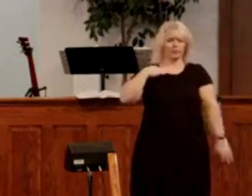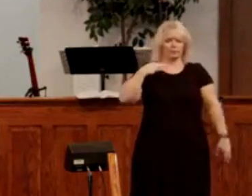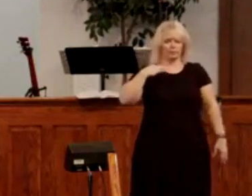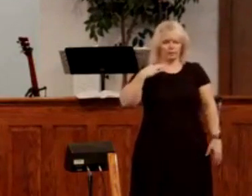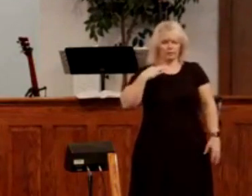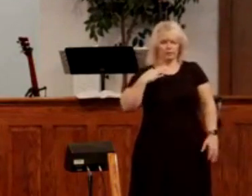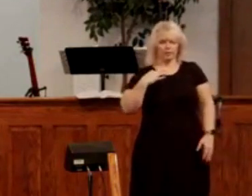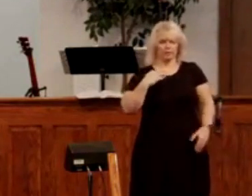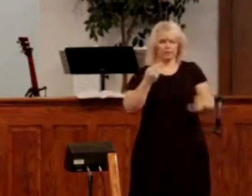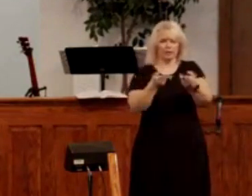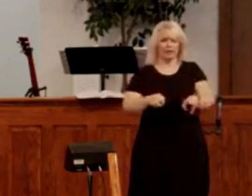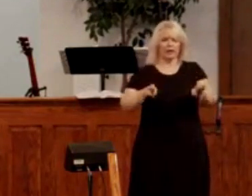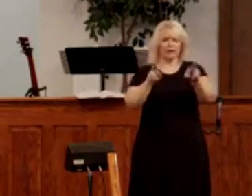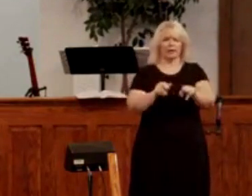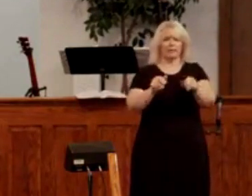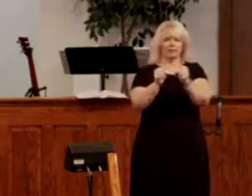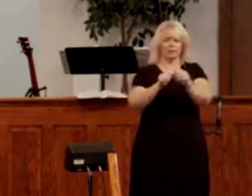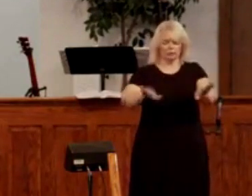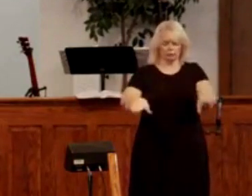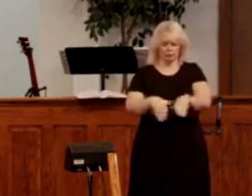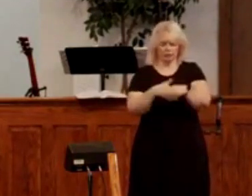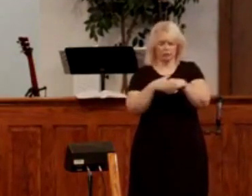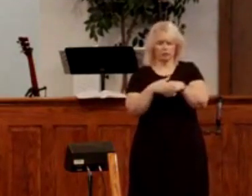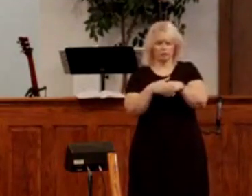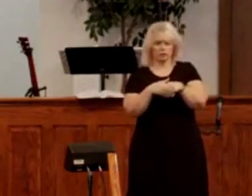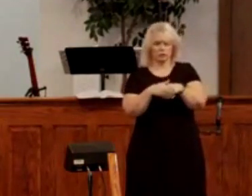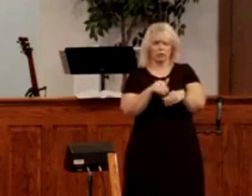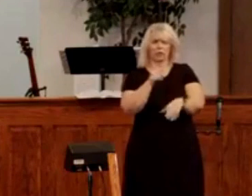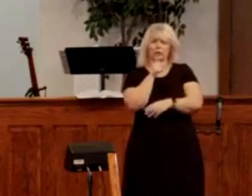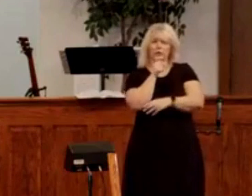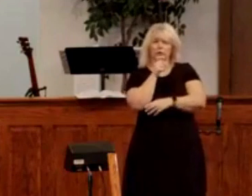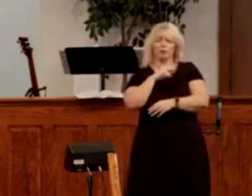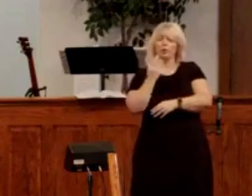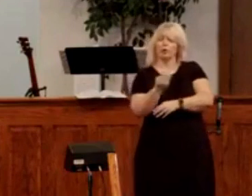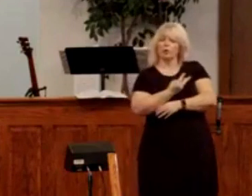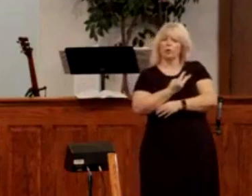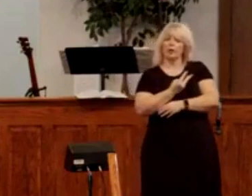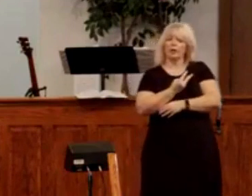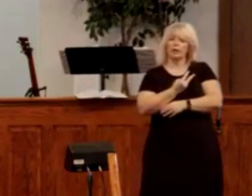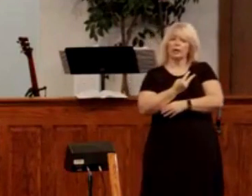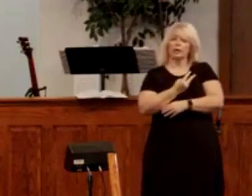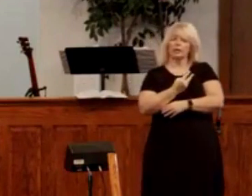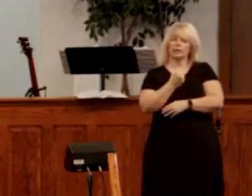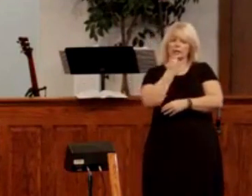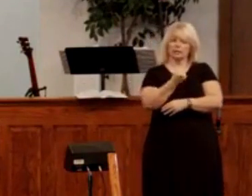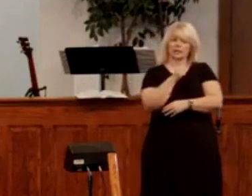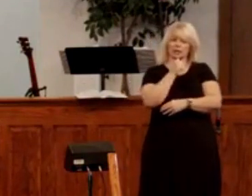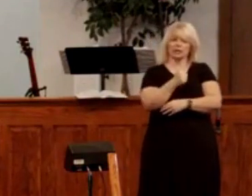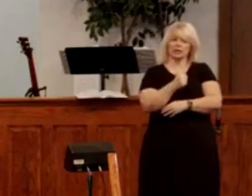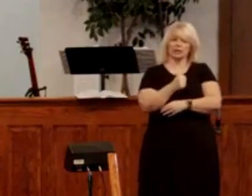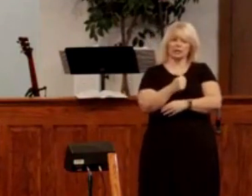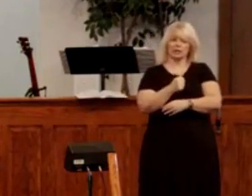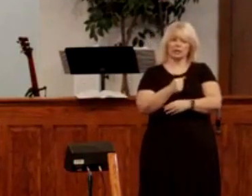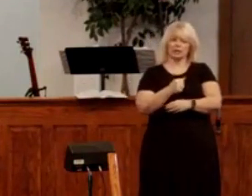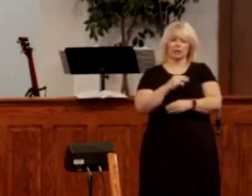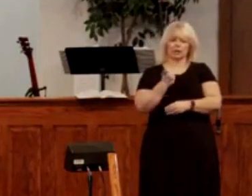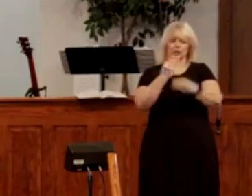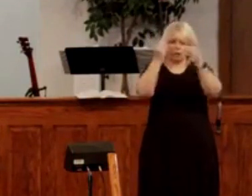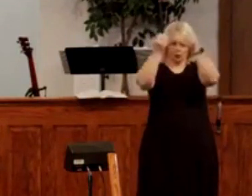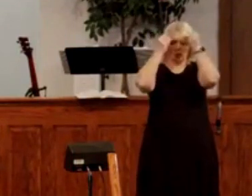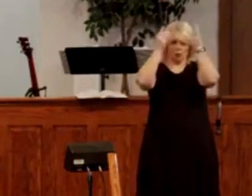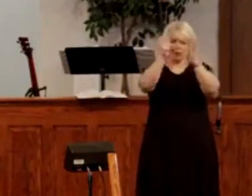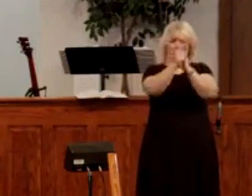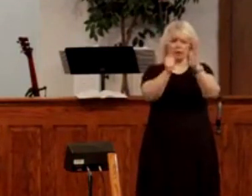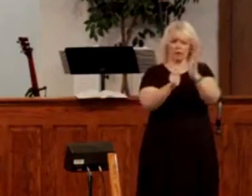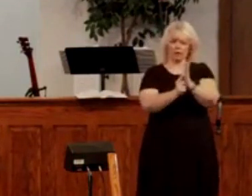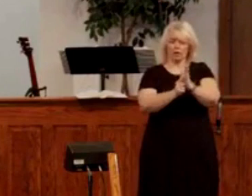to say an unsaved couple cannot have those benefits? So, hey, that's the law, right? Can we obey the law? Sure,